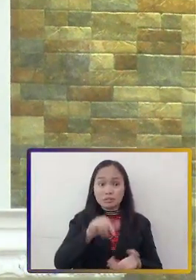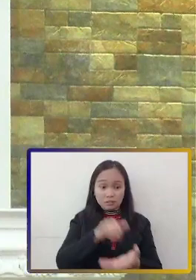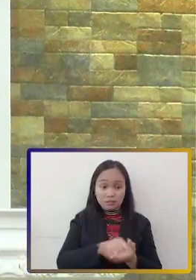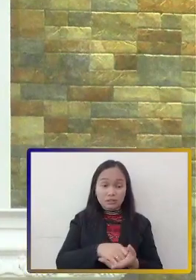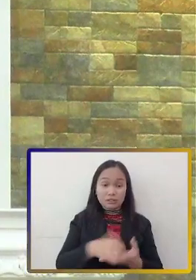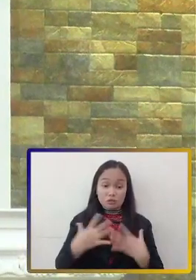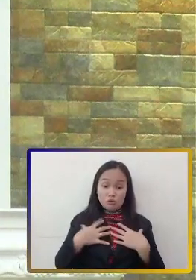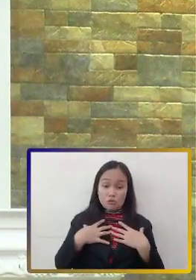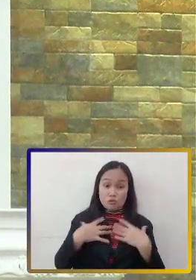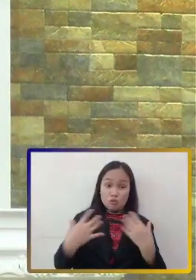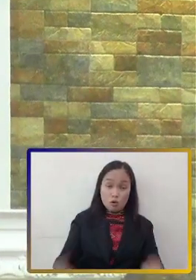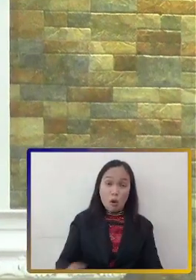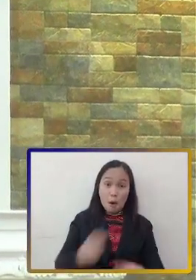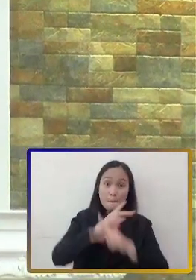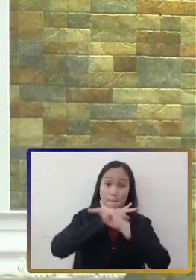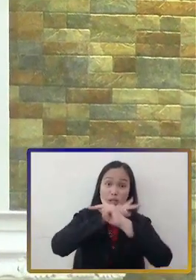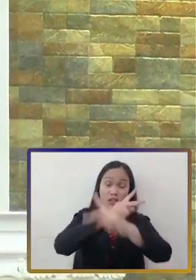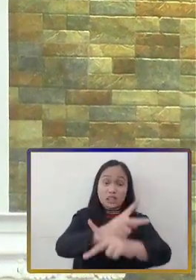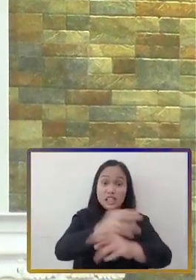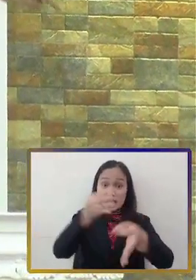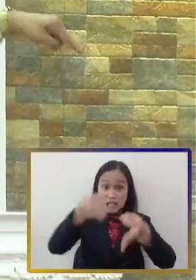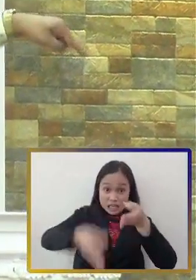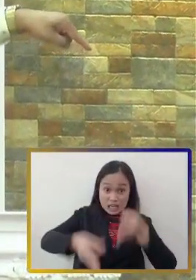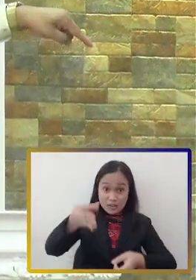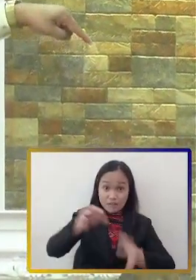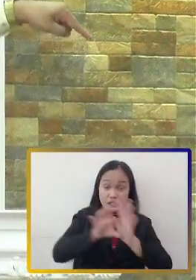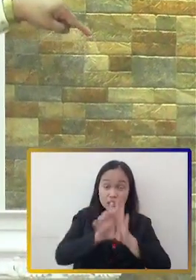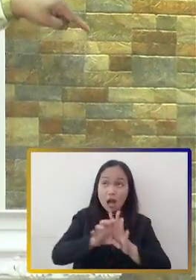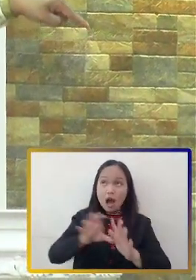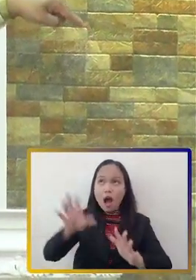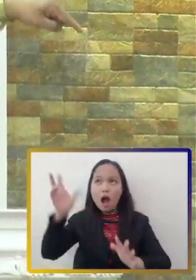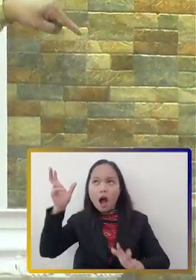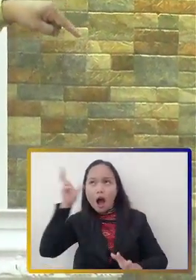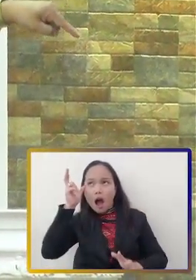enemy is the one who is in the stronghold.